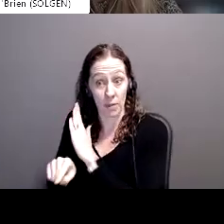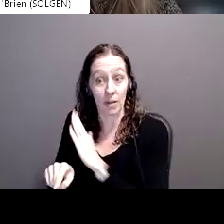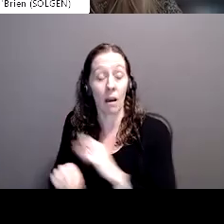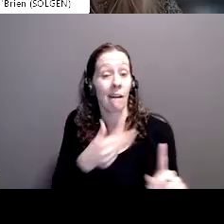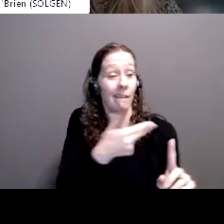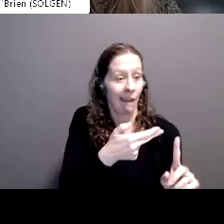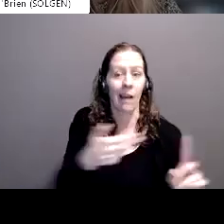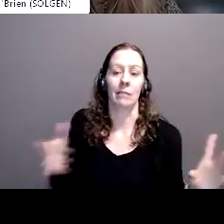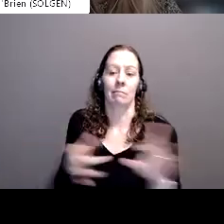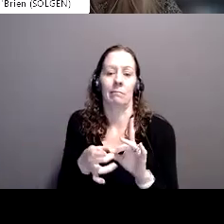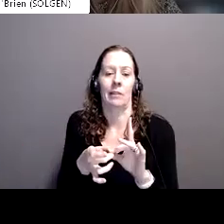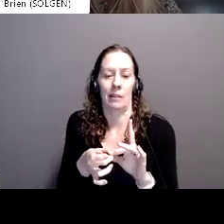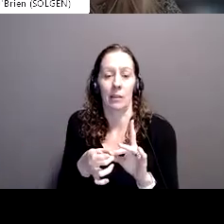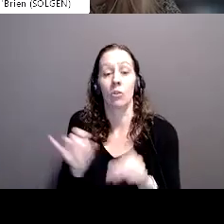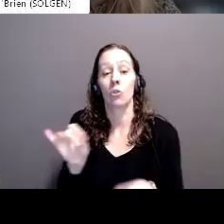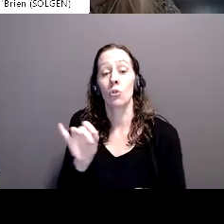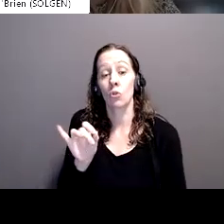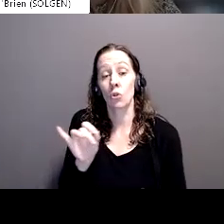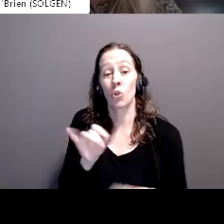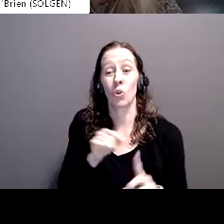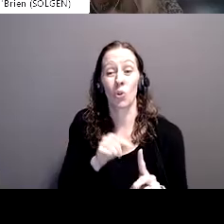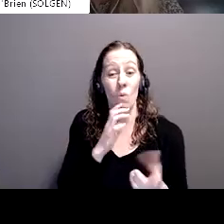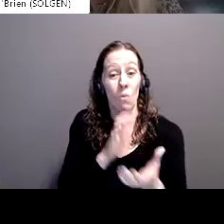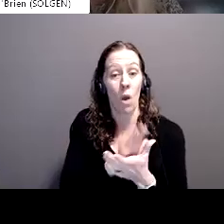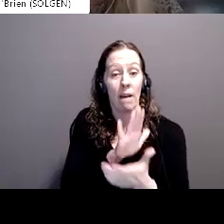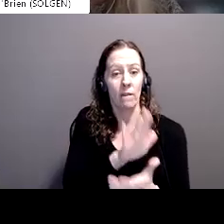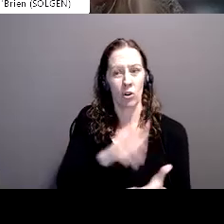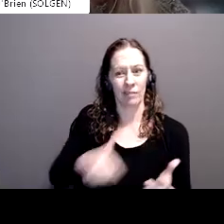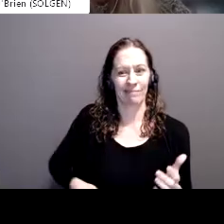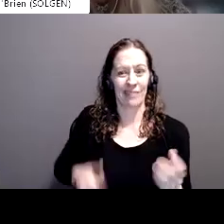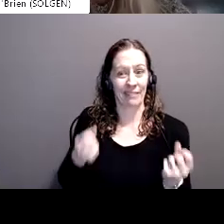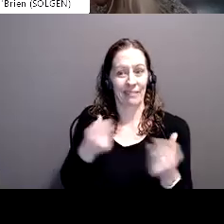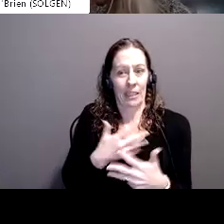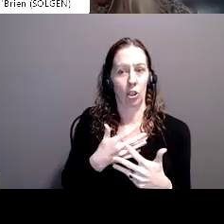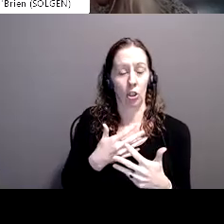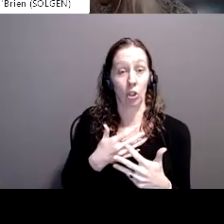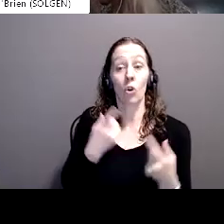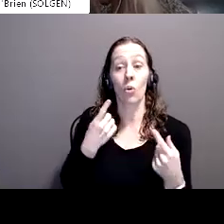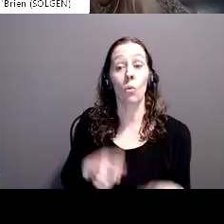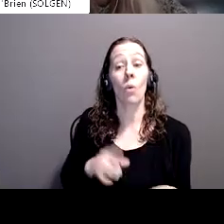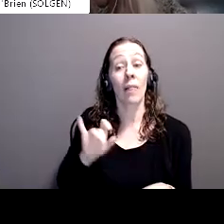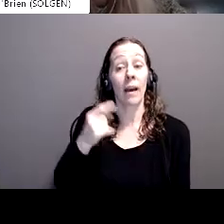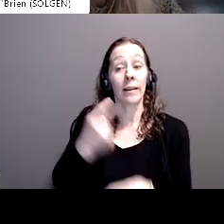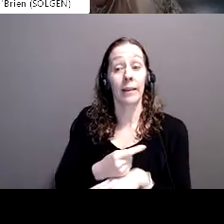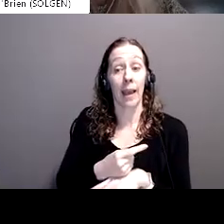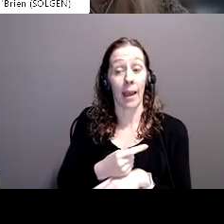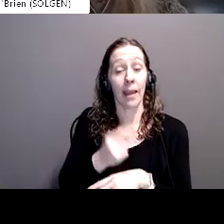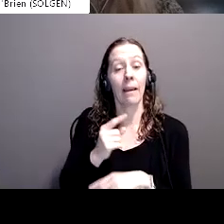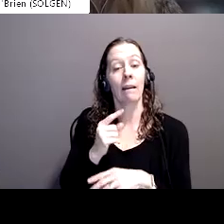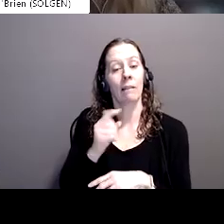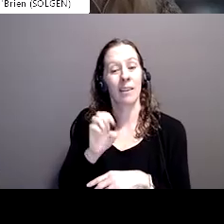factor was Mrs. Ryan's intuitive sense of fear, as recounted to the EMS workers. And then the victim